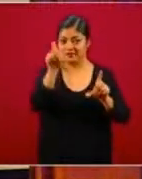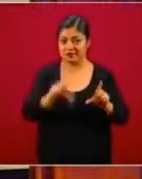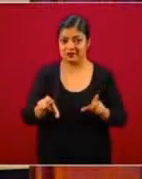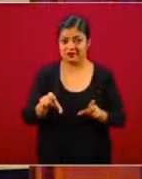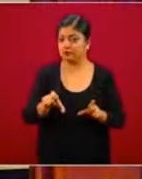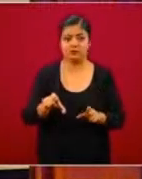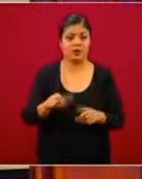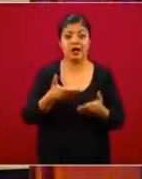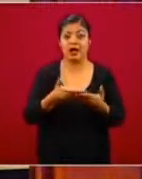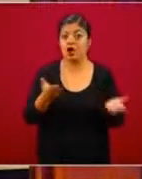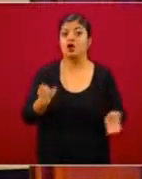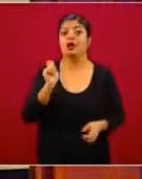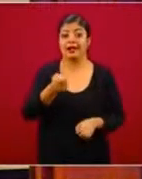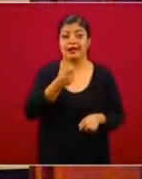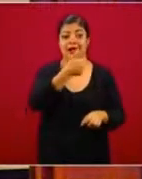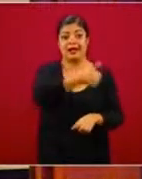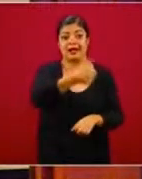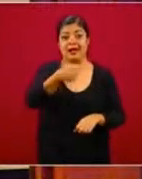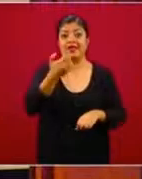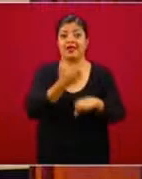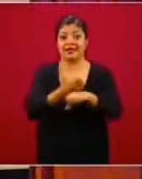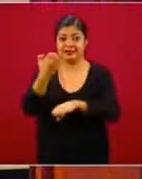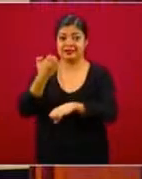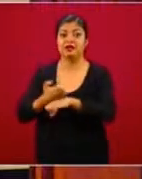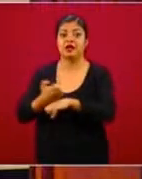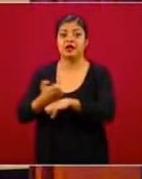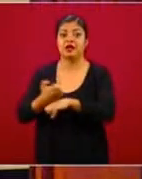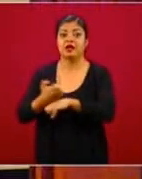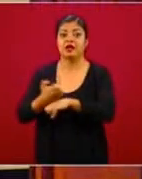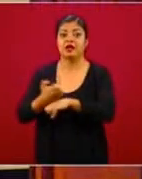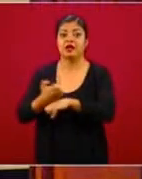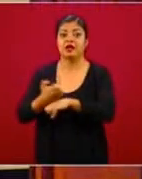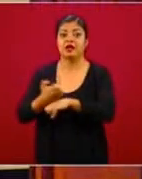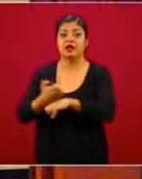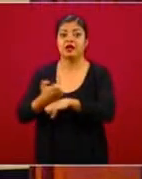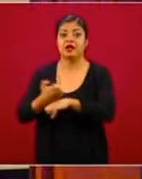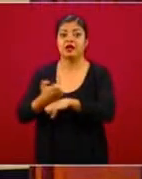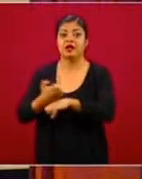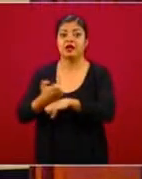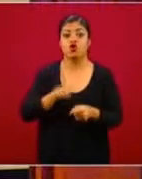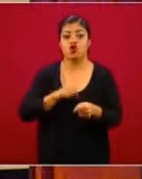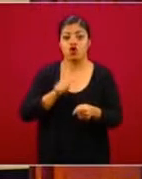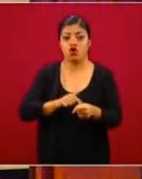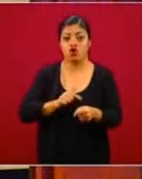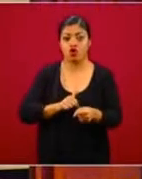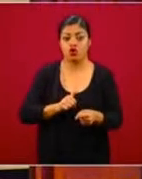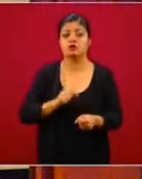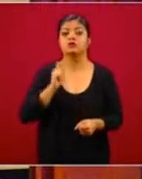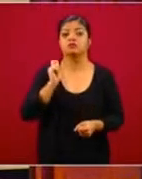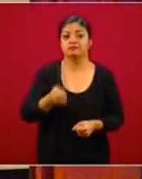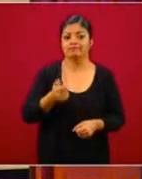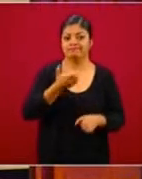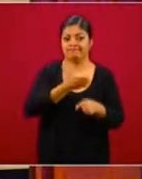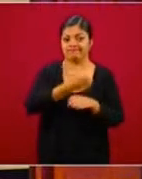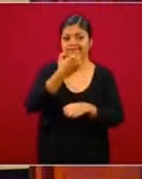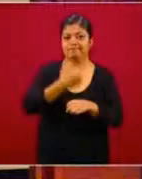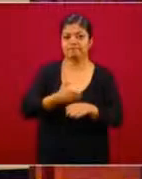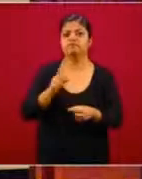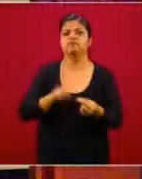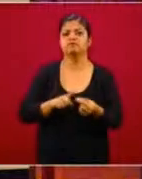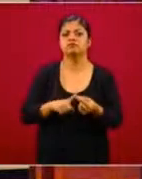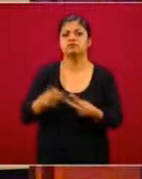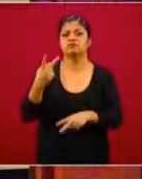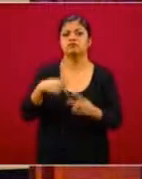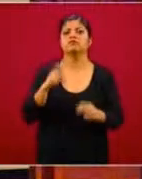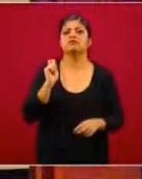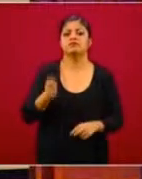but not in a generic nationwide context, but rather for each state. Each color